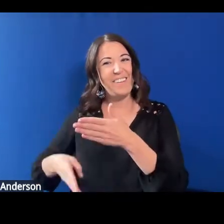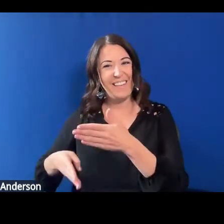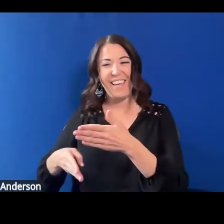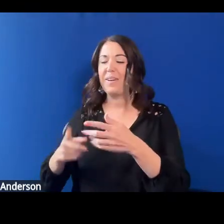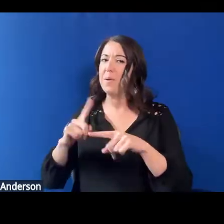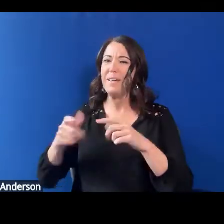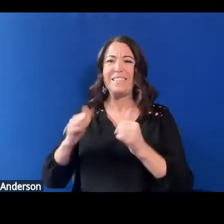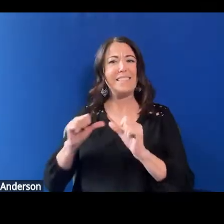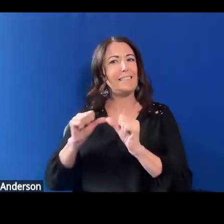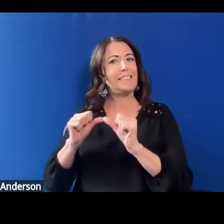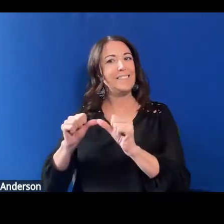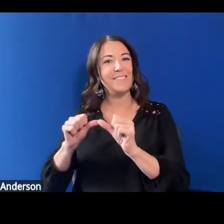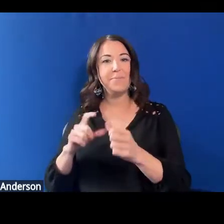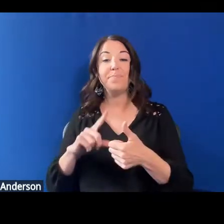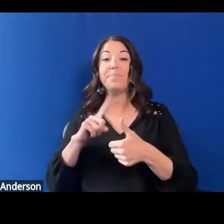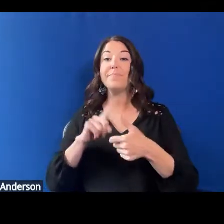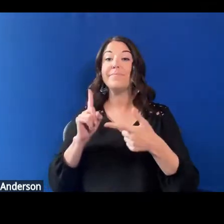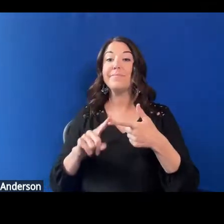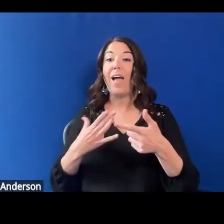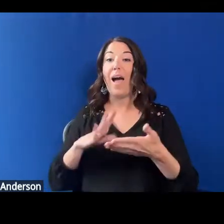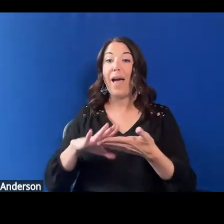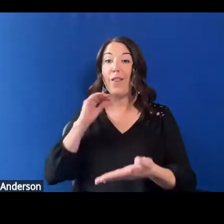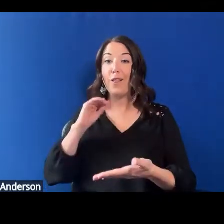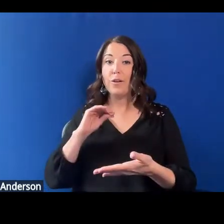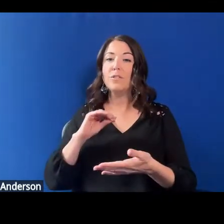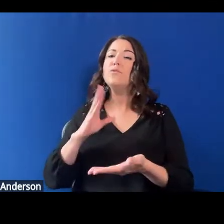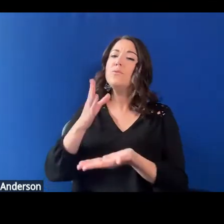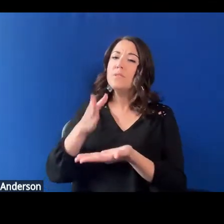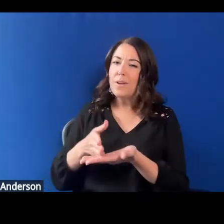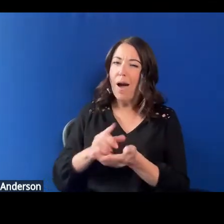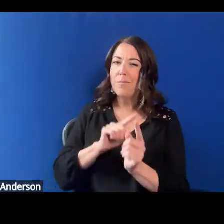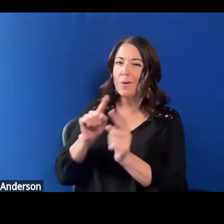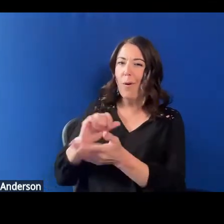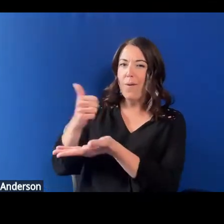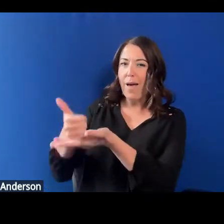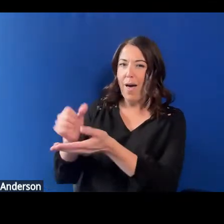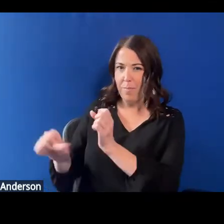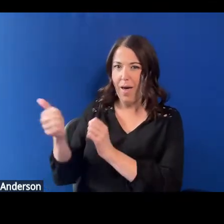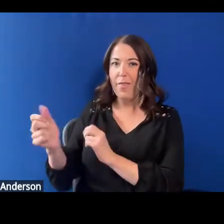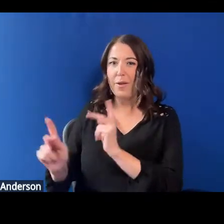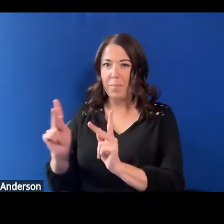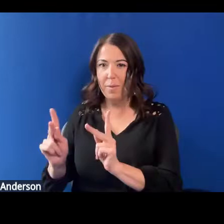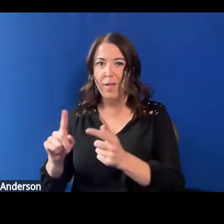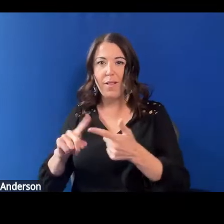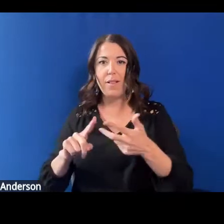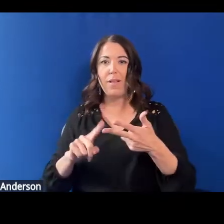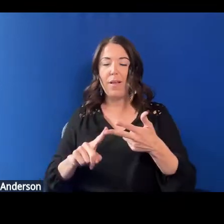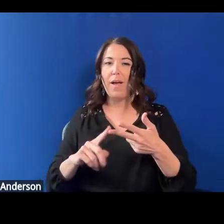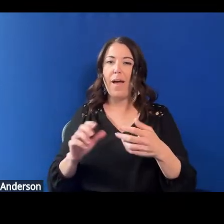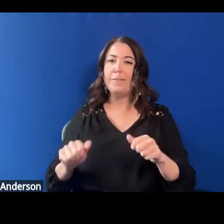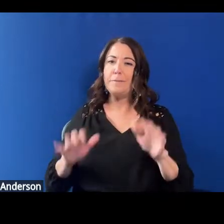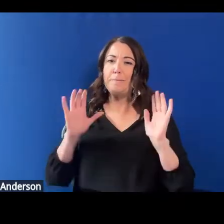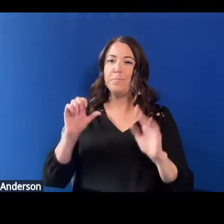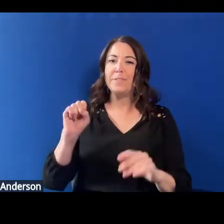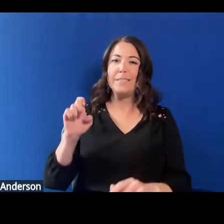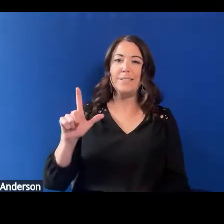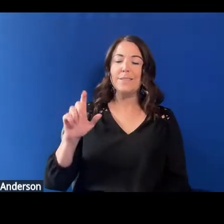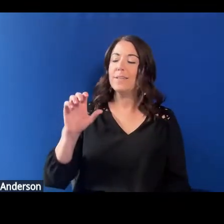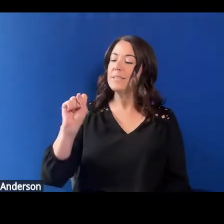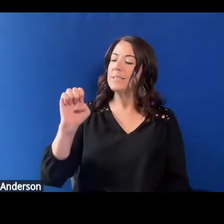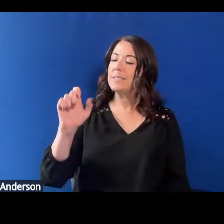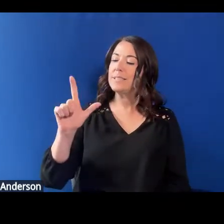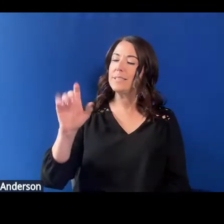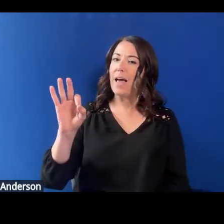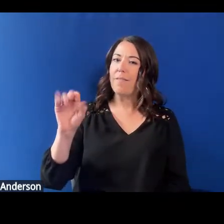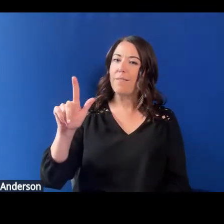I learned stop and help others and be selfless. I will always